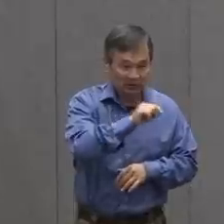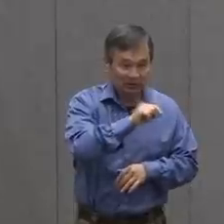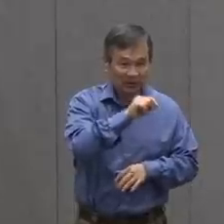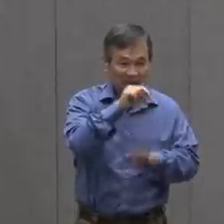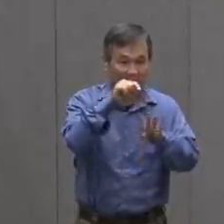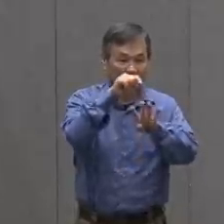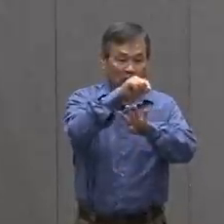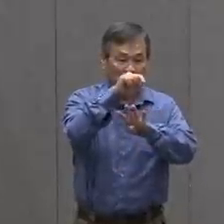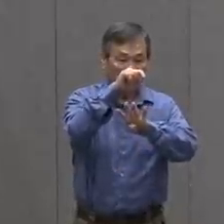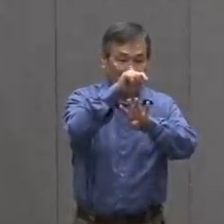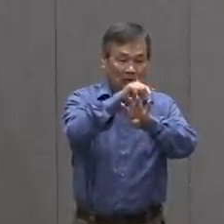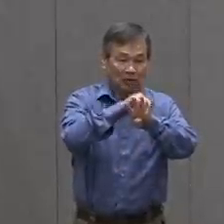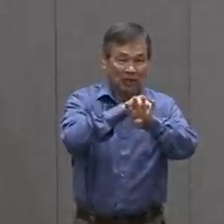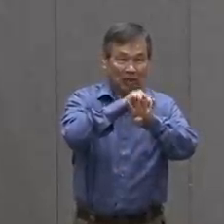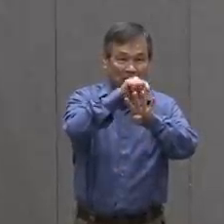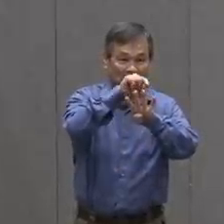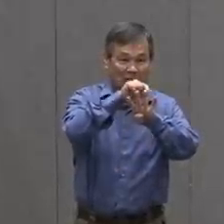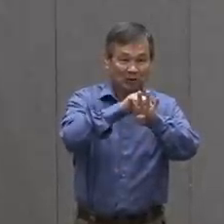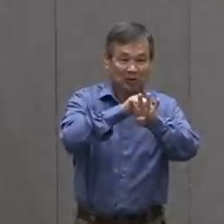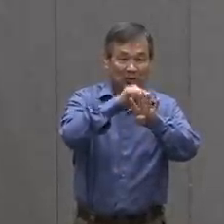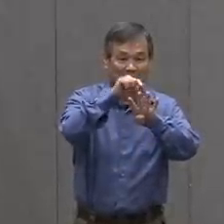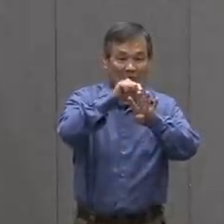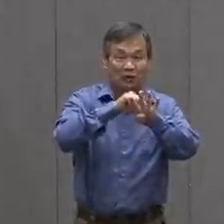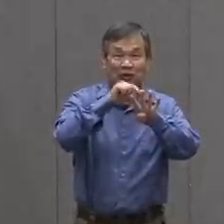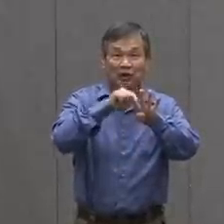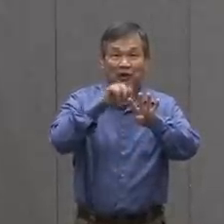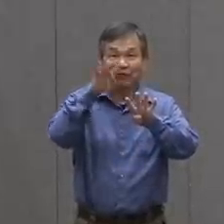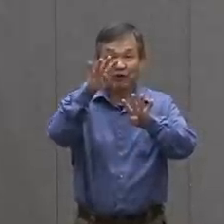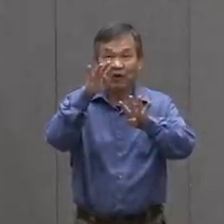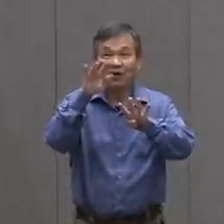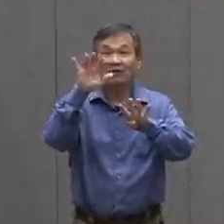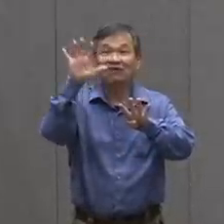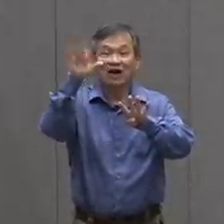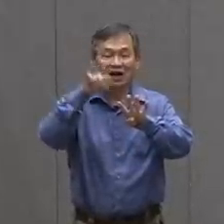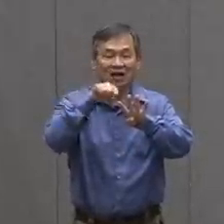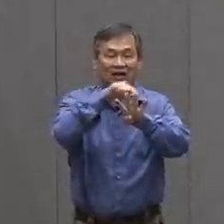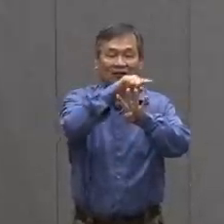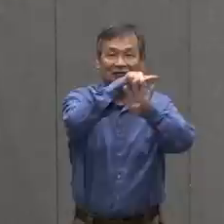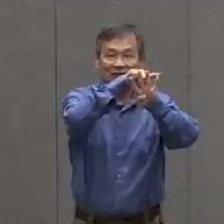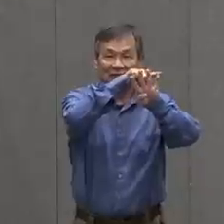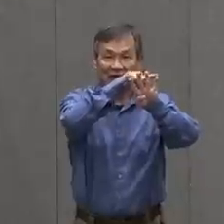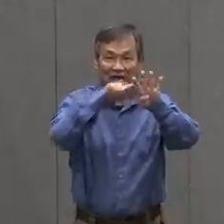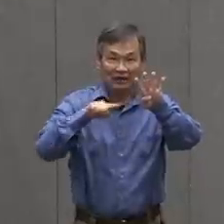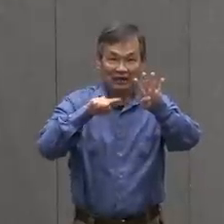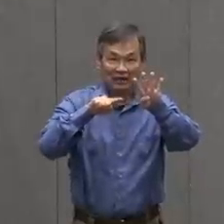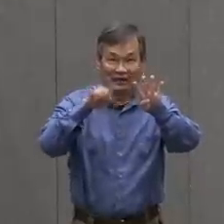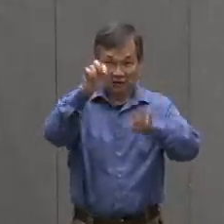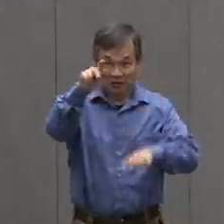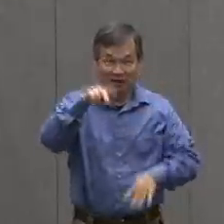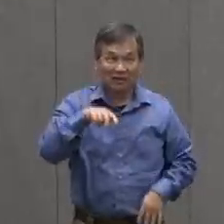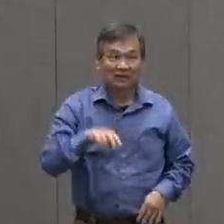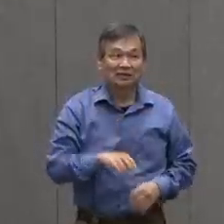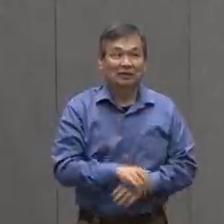5, we're going to draw a diagonal line. So join me.